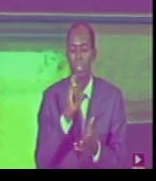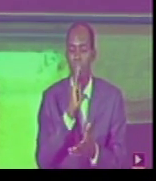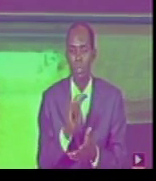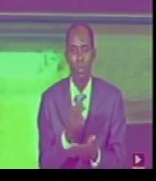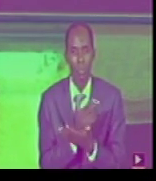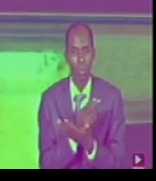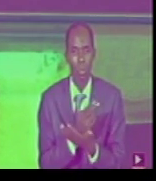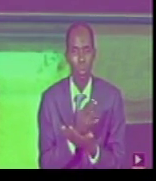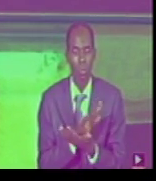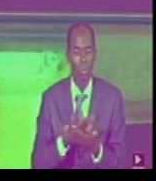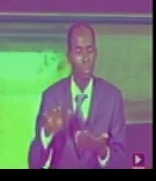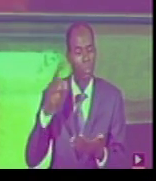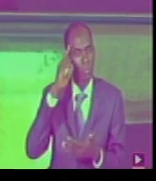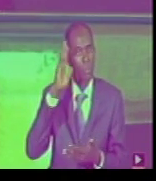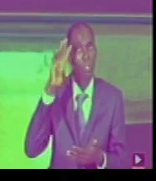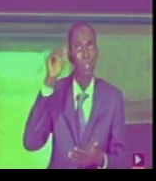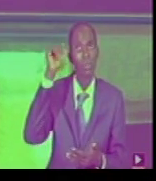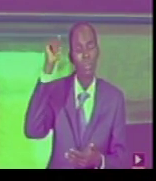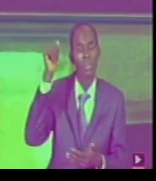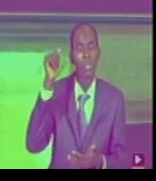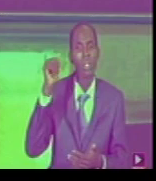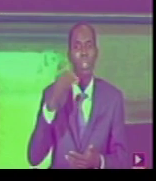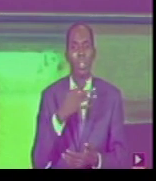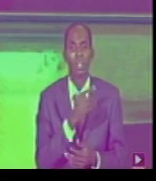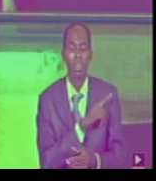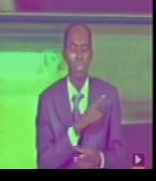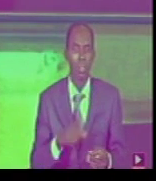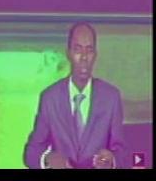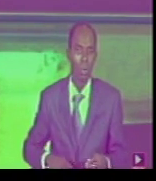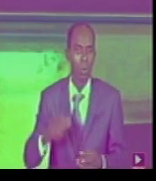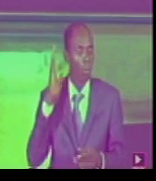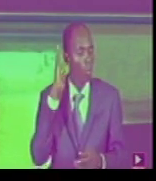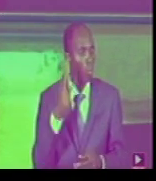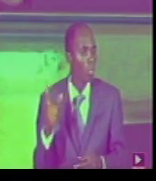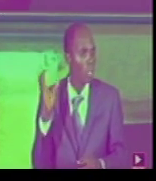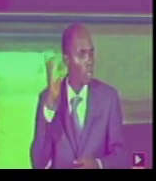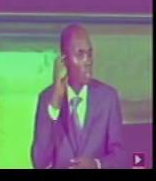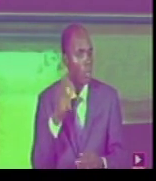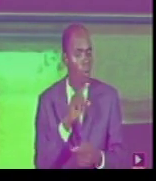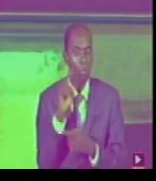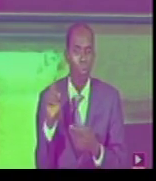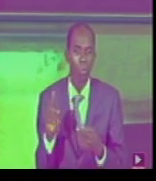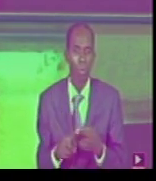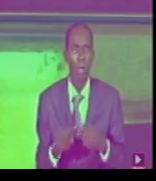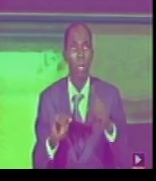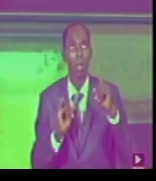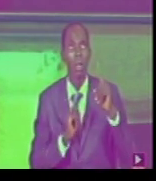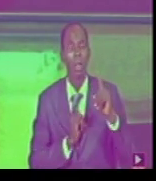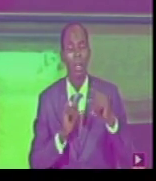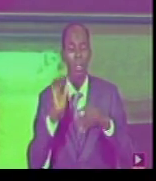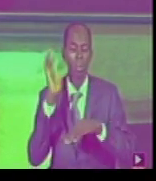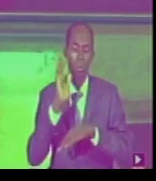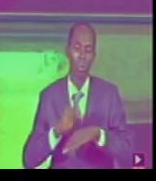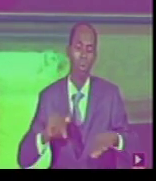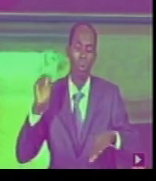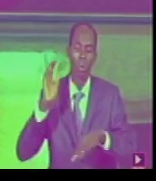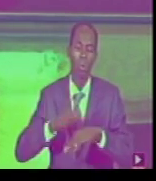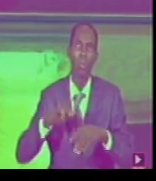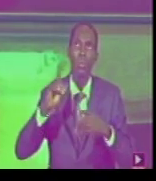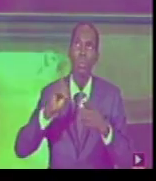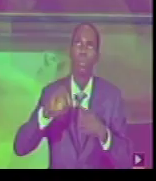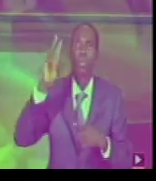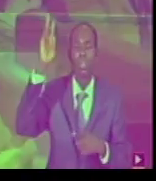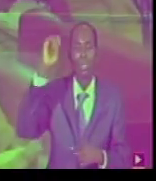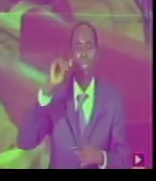The Lord will hear when I call unto him. Somebody